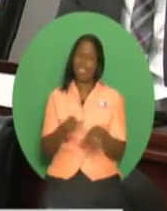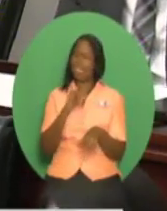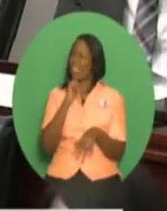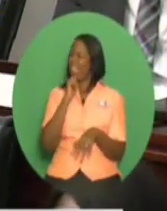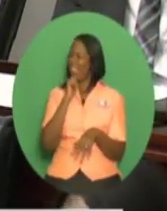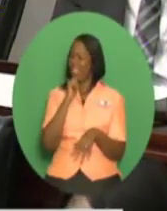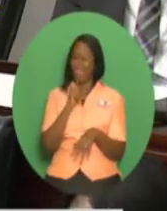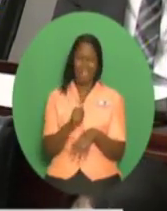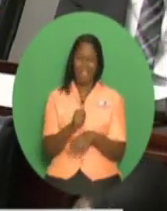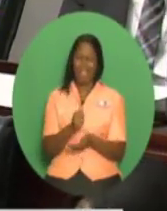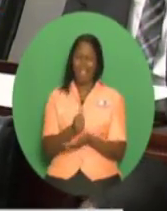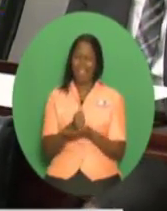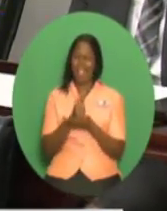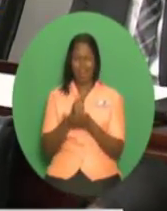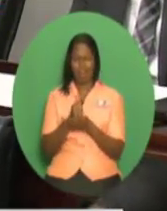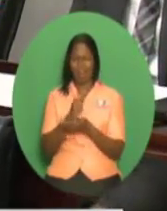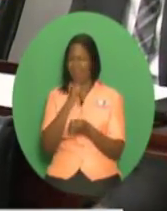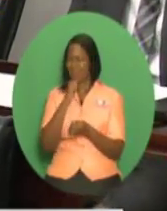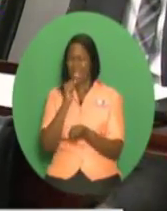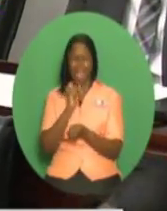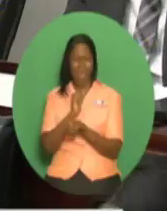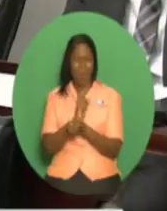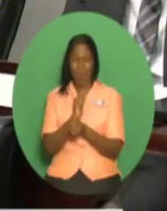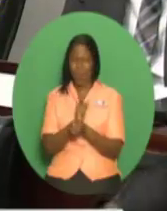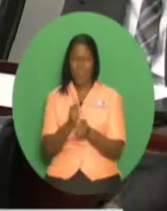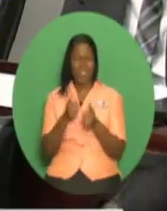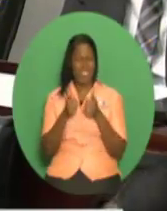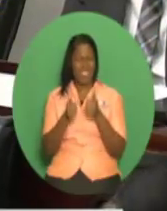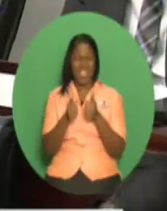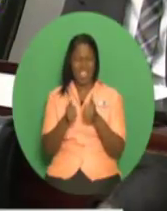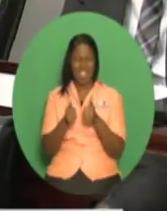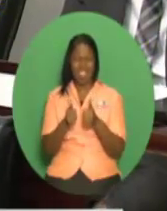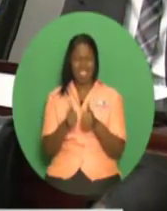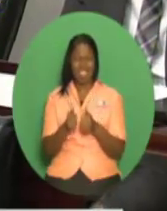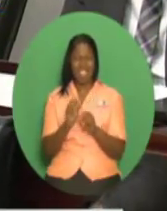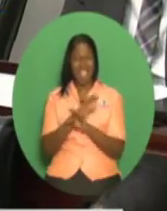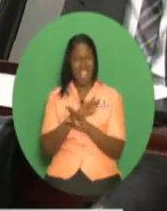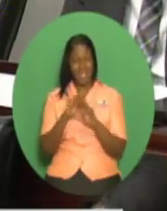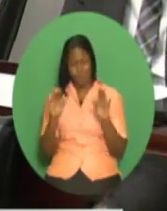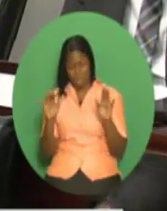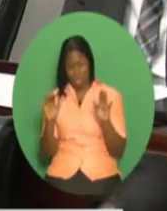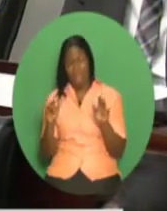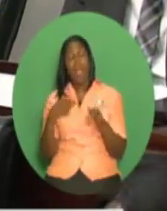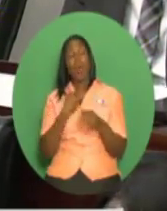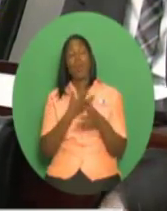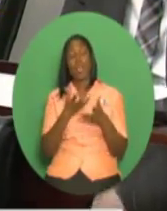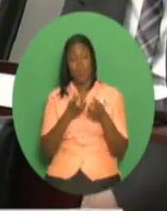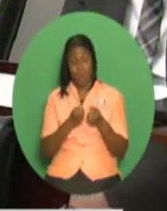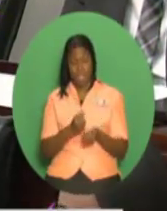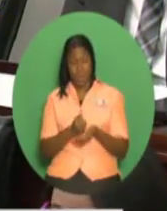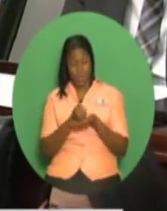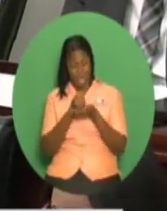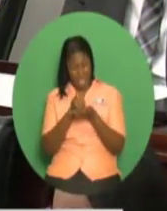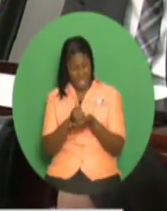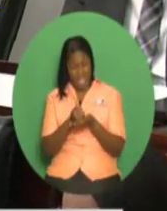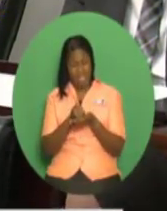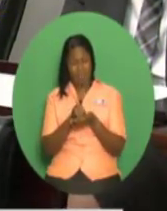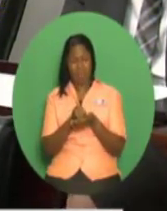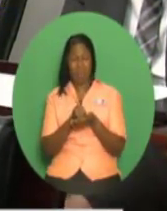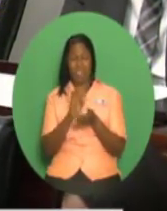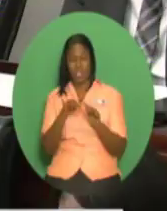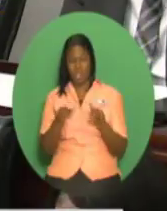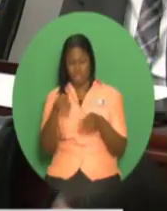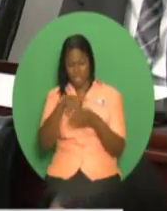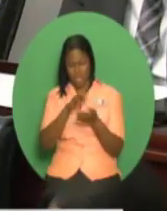not working in accordance with what was desired. And this system of clinical